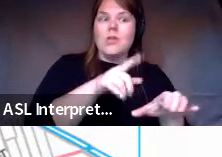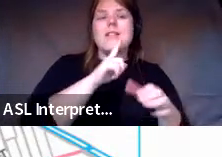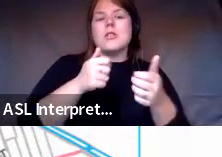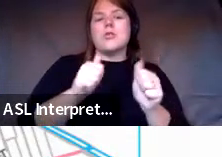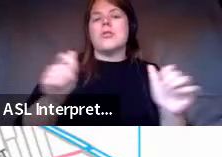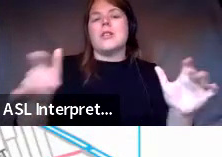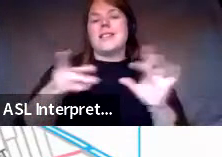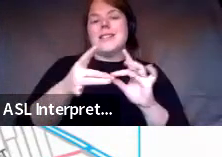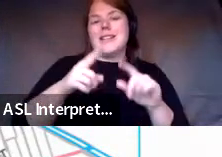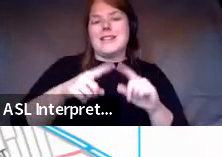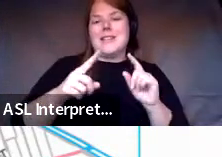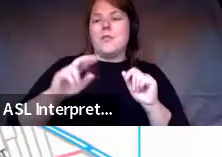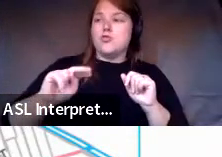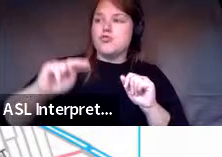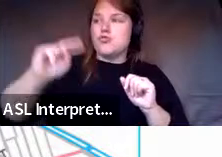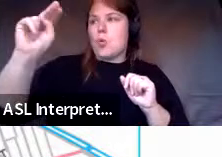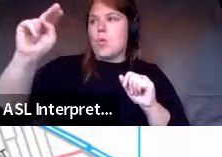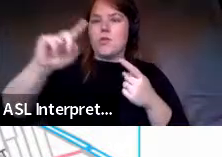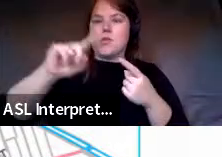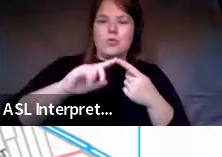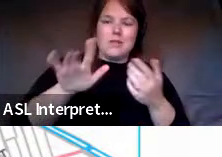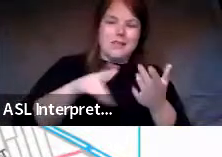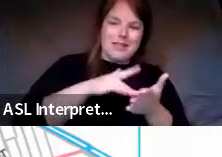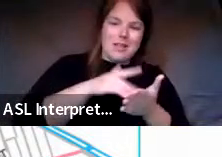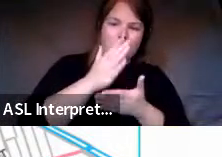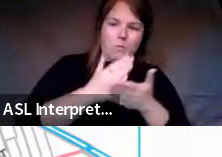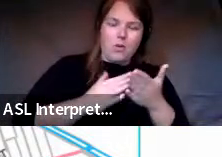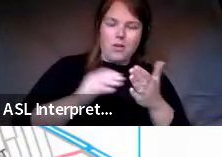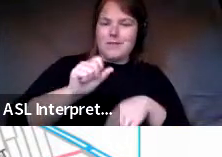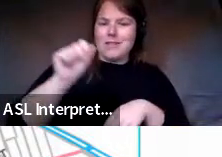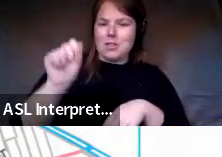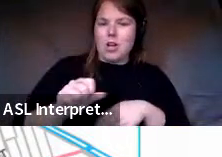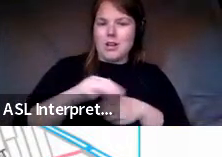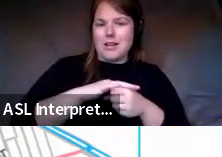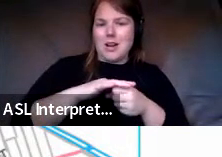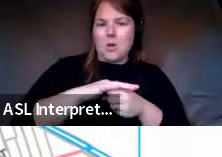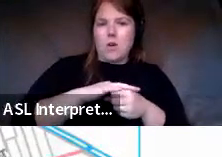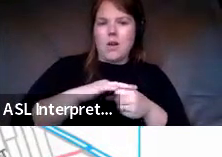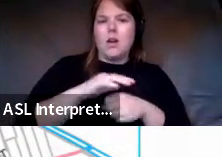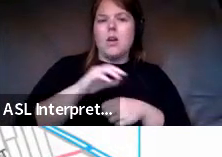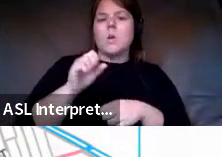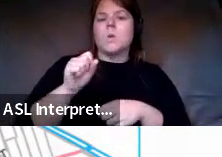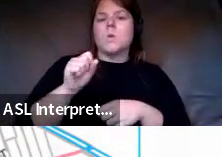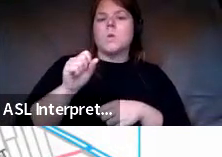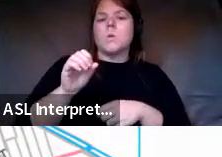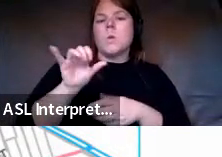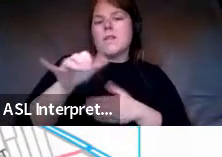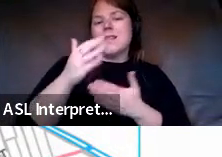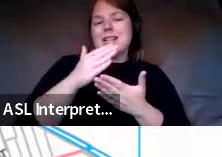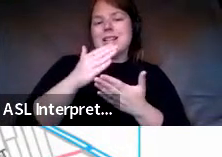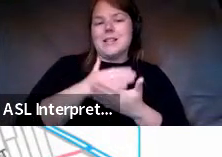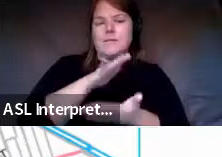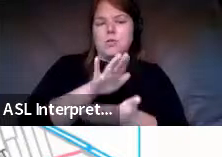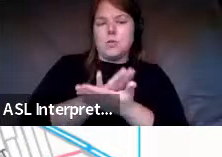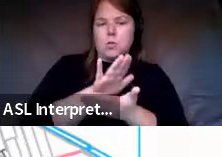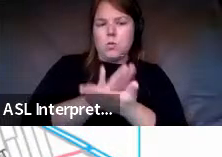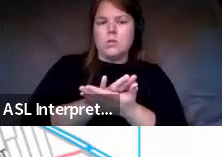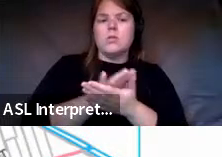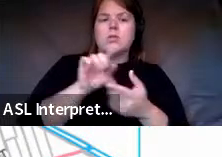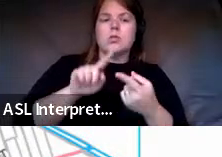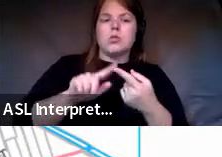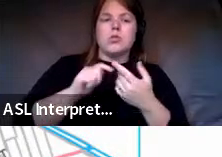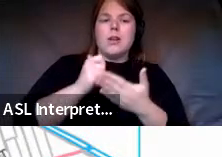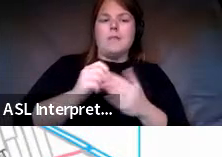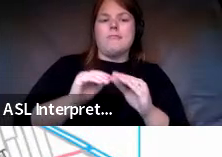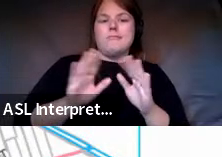parts of like the north to the center part of the Stockton area. So this is just that list of schools, just to help you. The Van